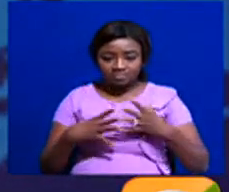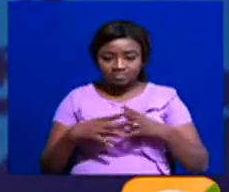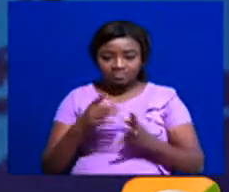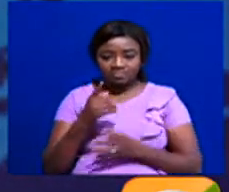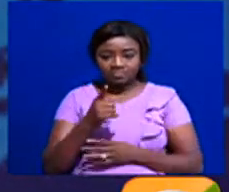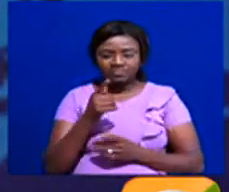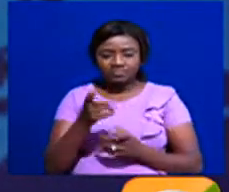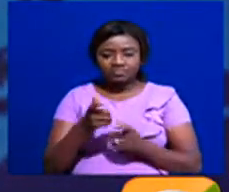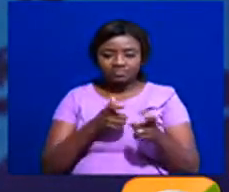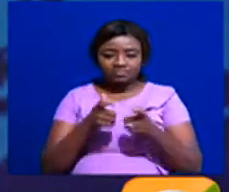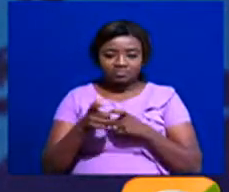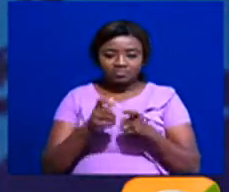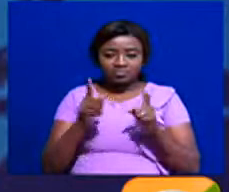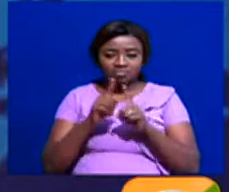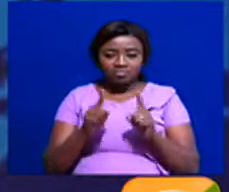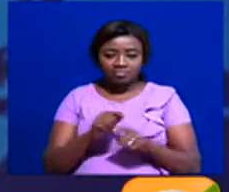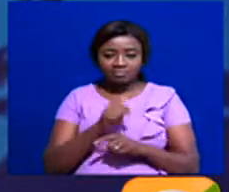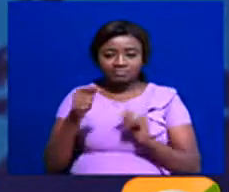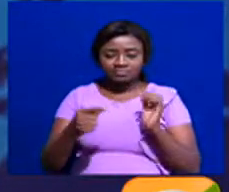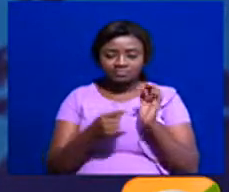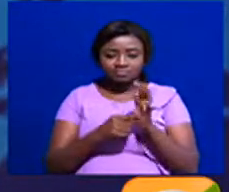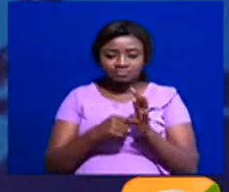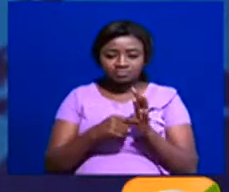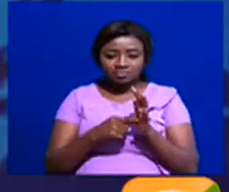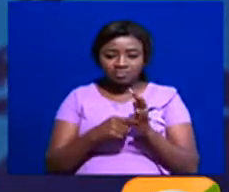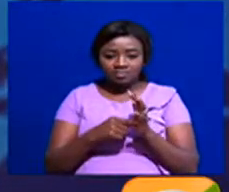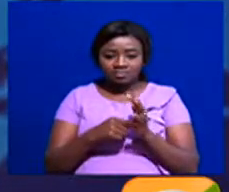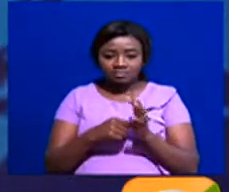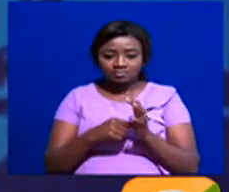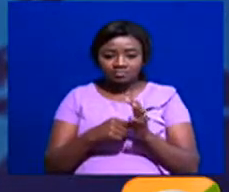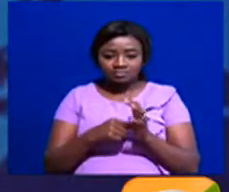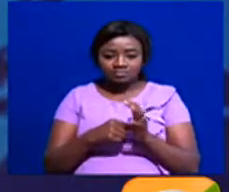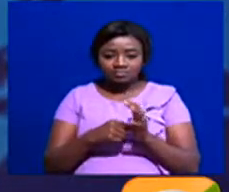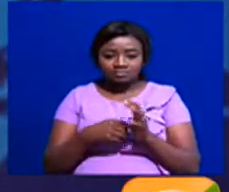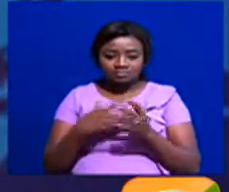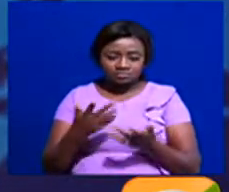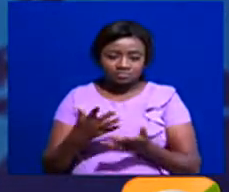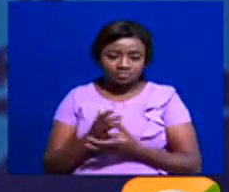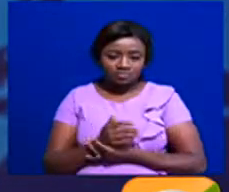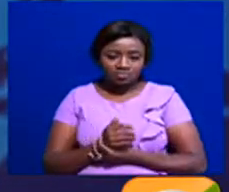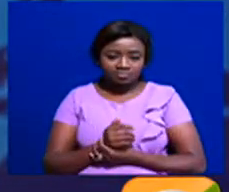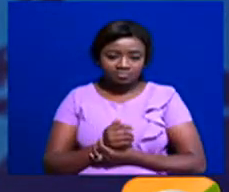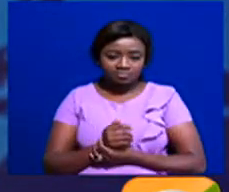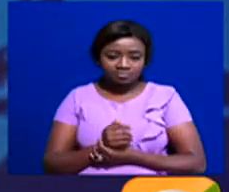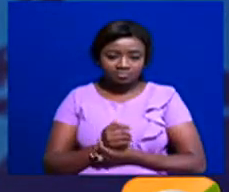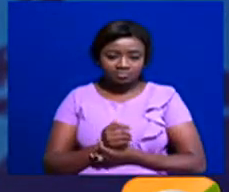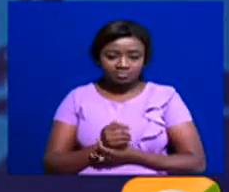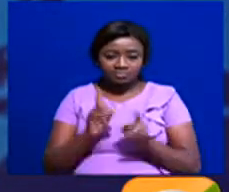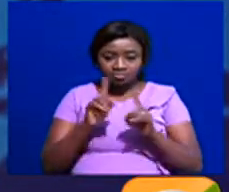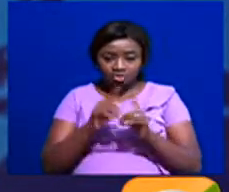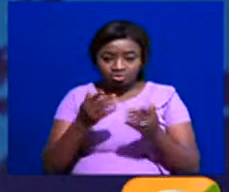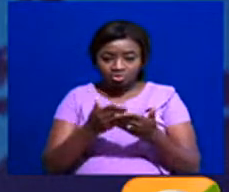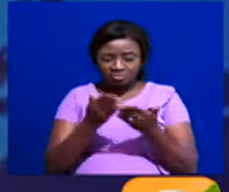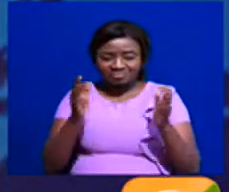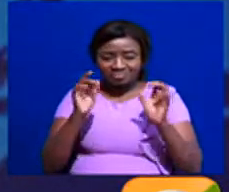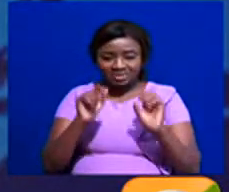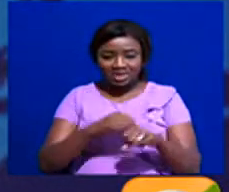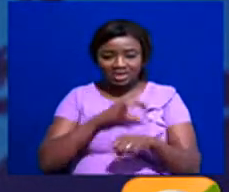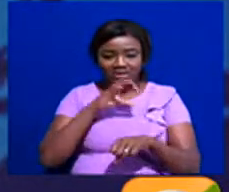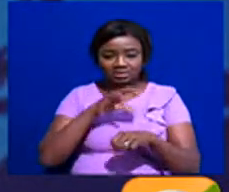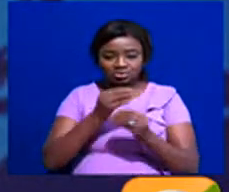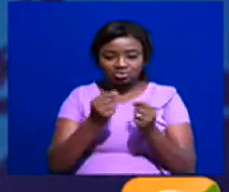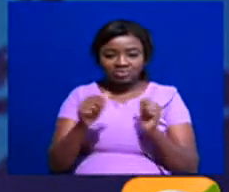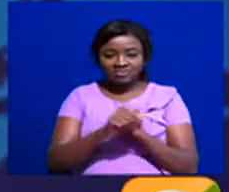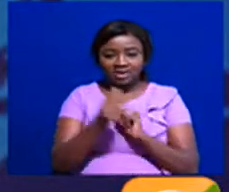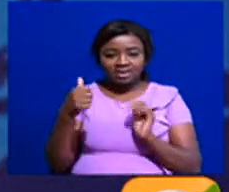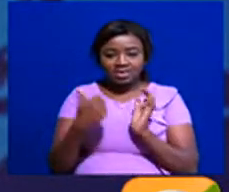that. And the third thing that is what the Tobacco Day is more about is you can also solve another urgent problem of the